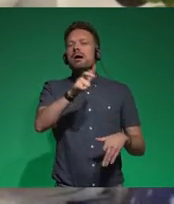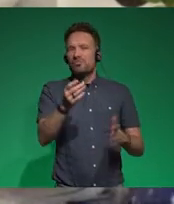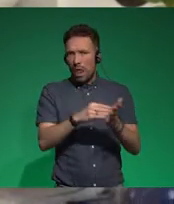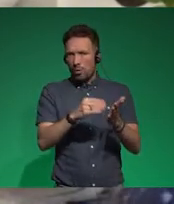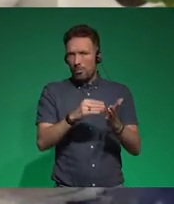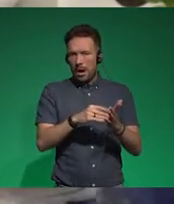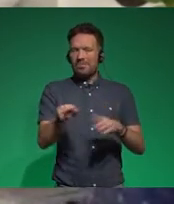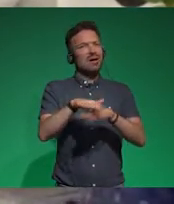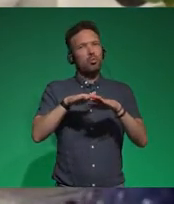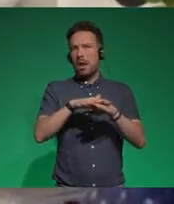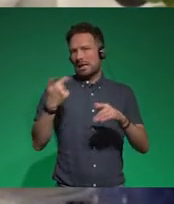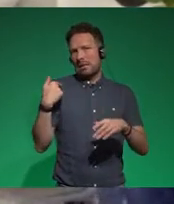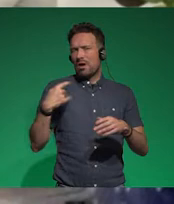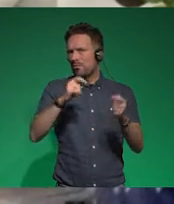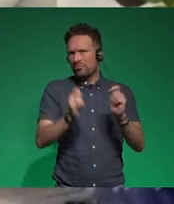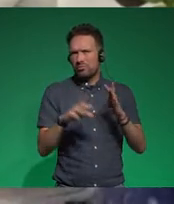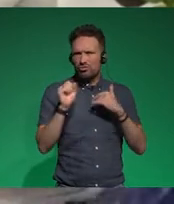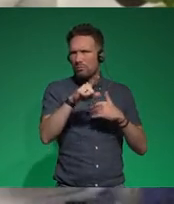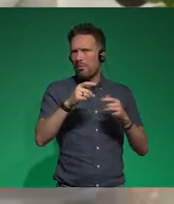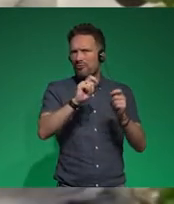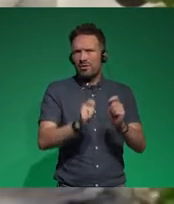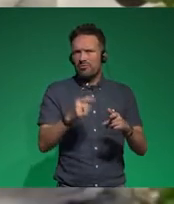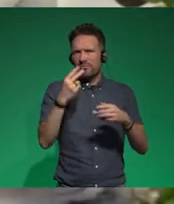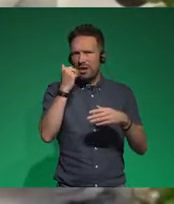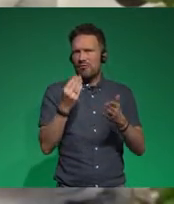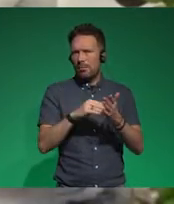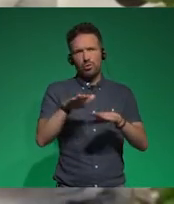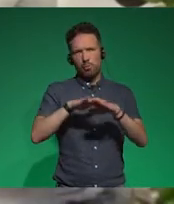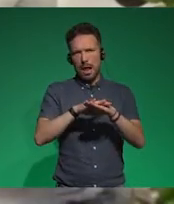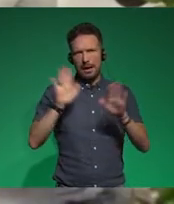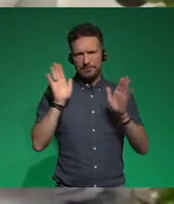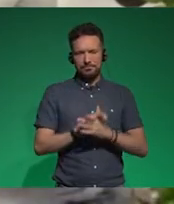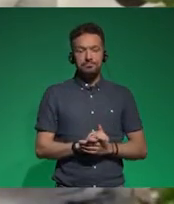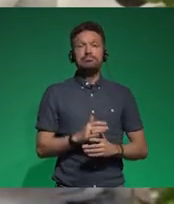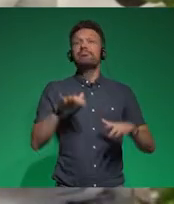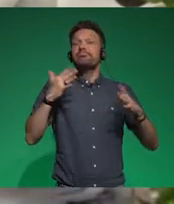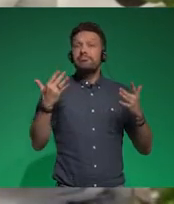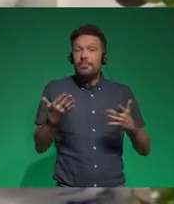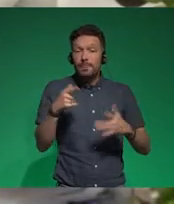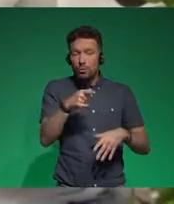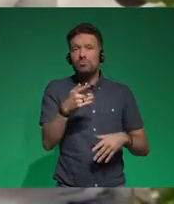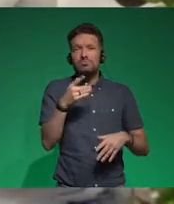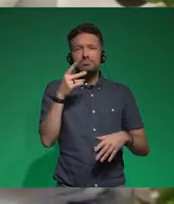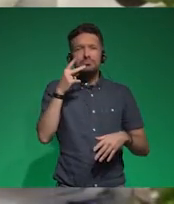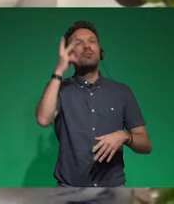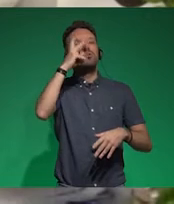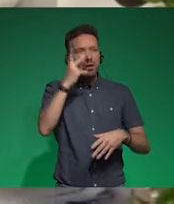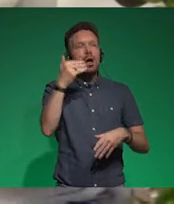But anyway, so you get the idea. So actually on these